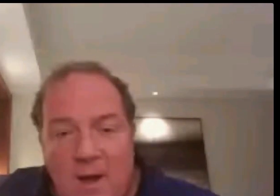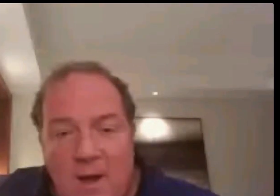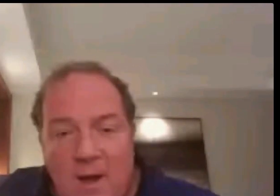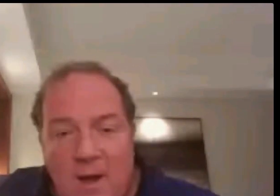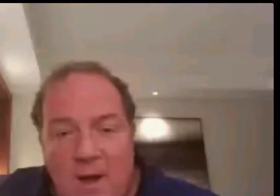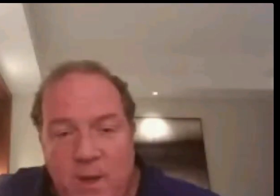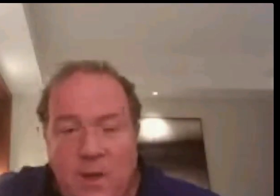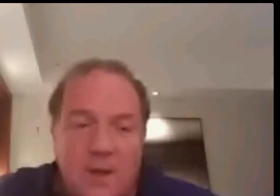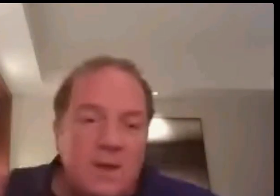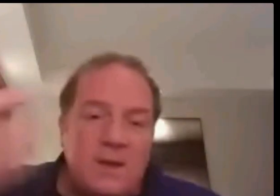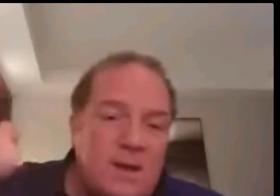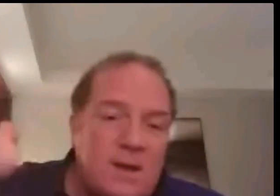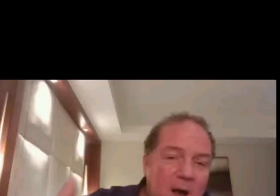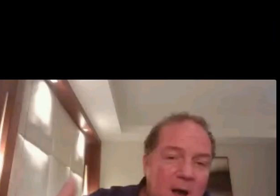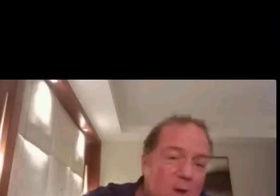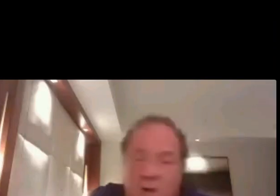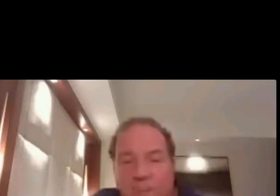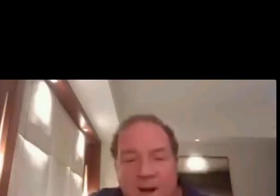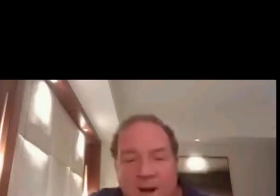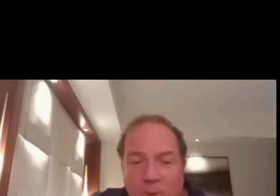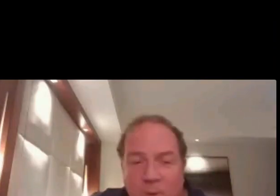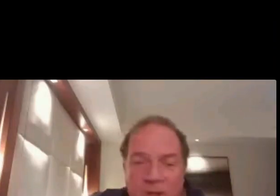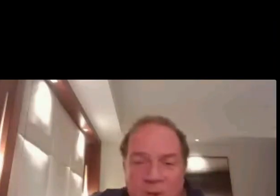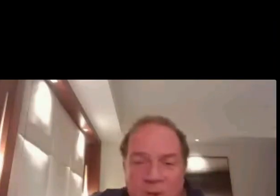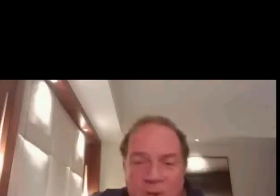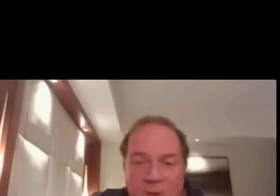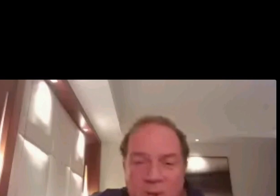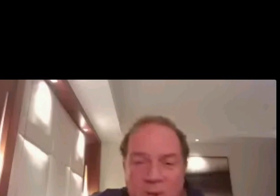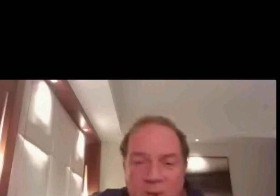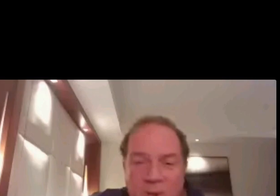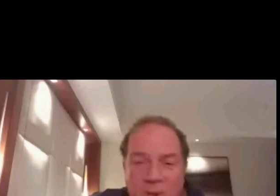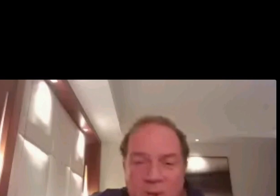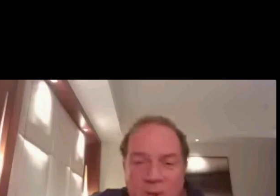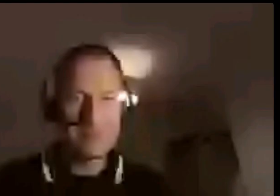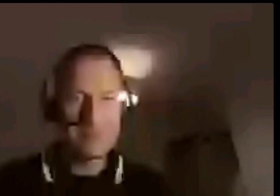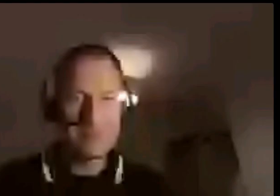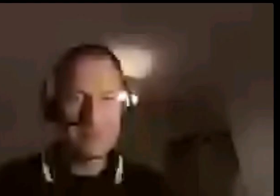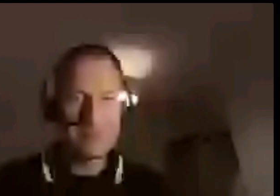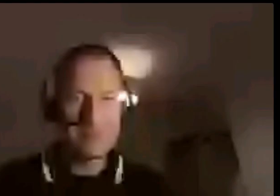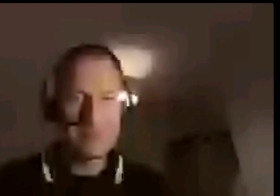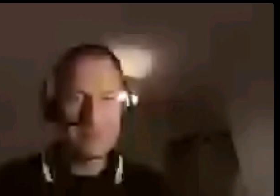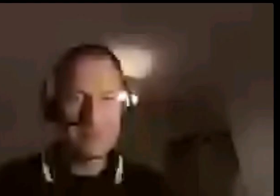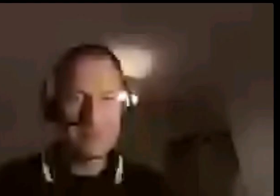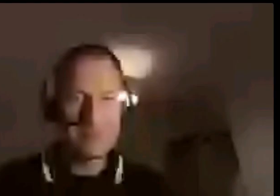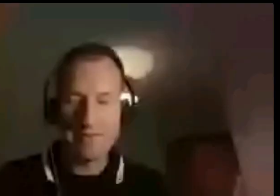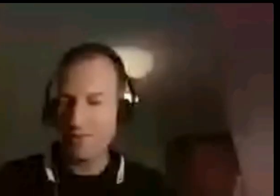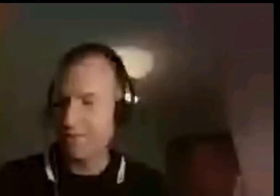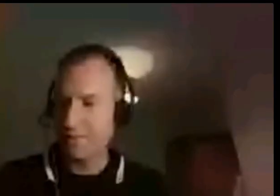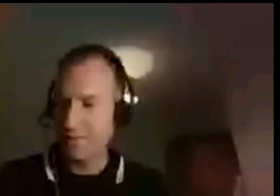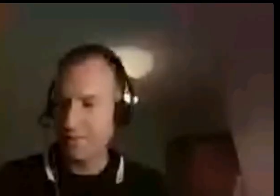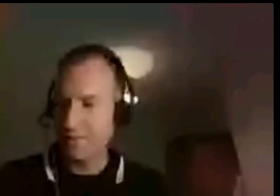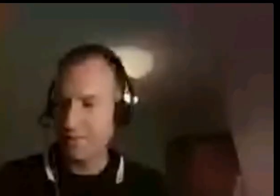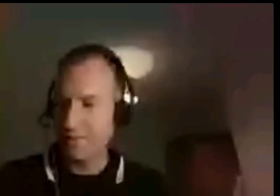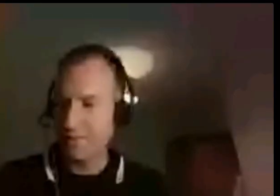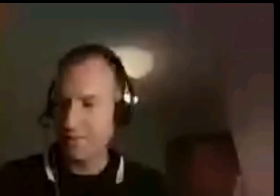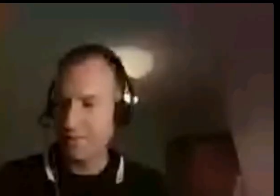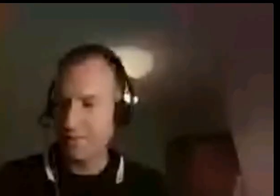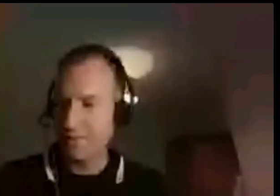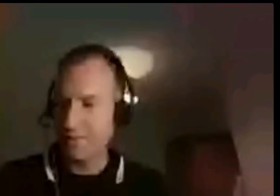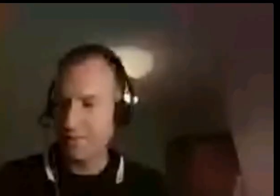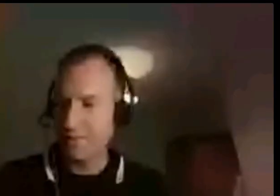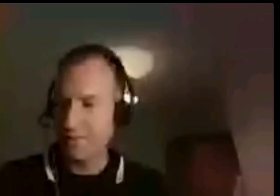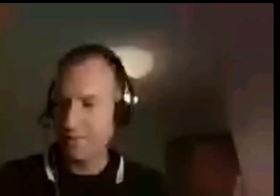internally, you know, how many British disabled people are taking trips, because at the moment it's about 51% of